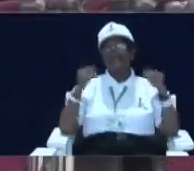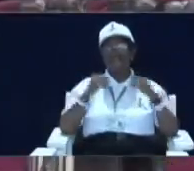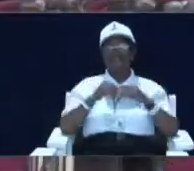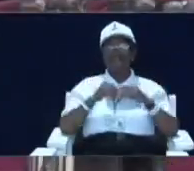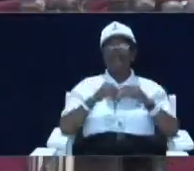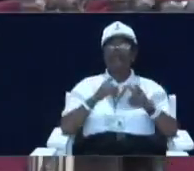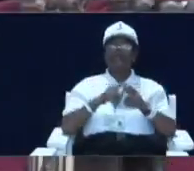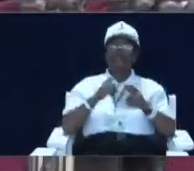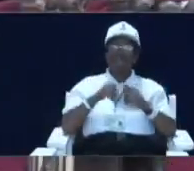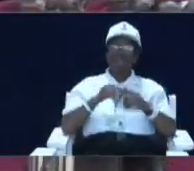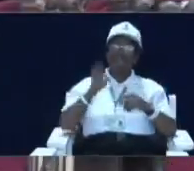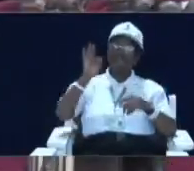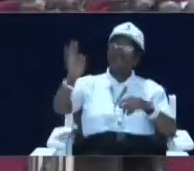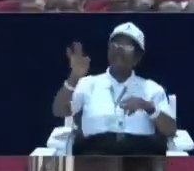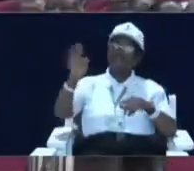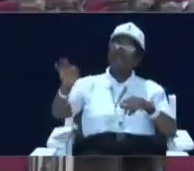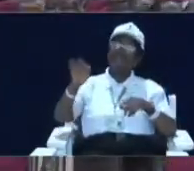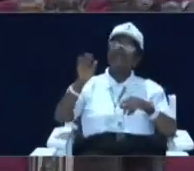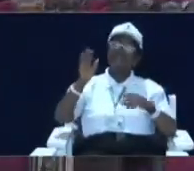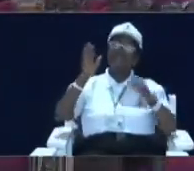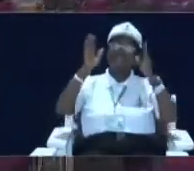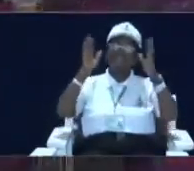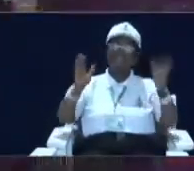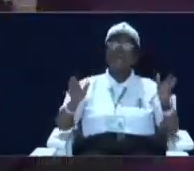And then the preacher.